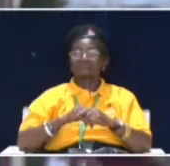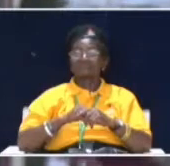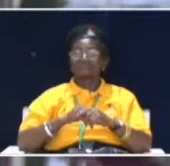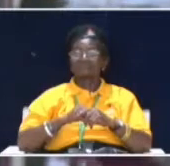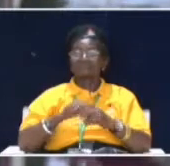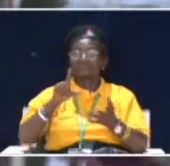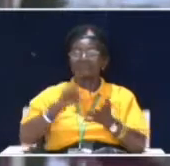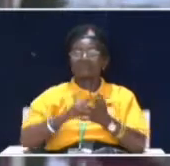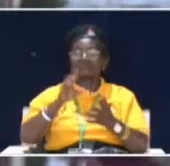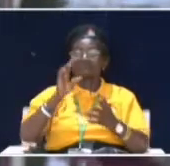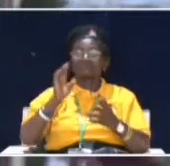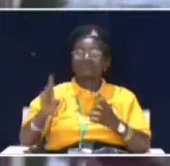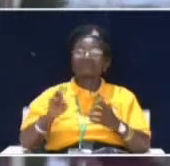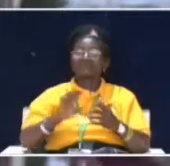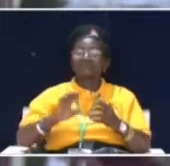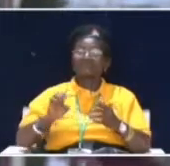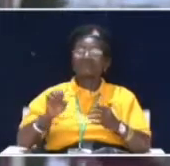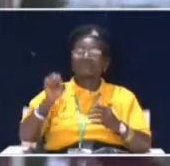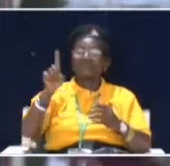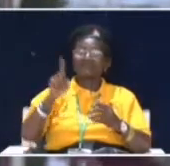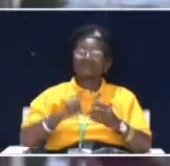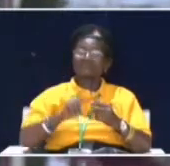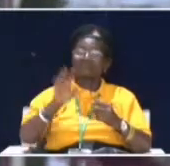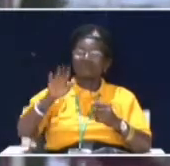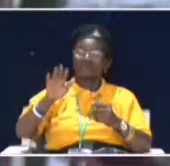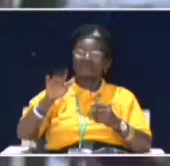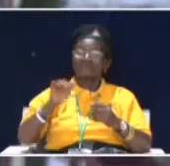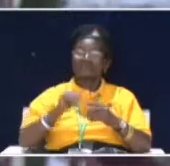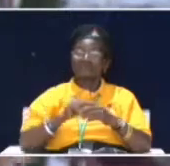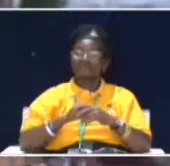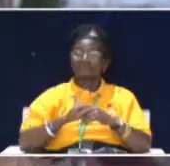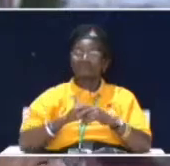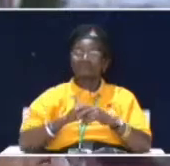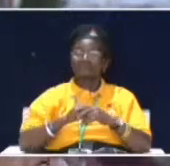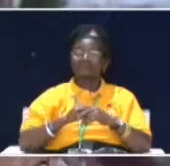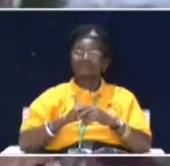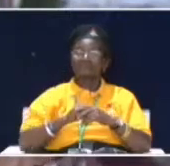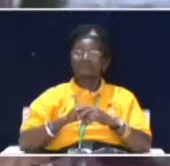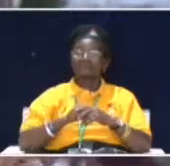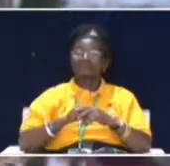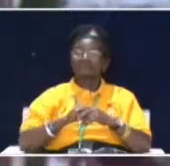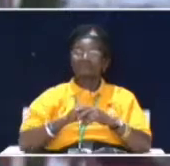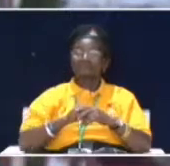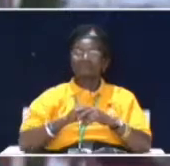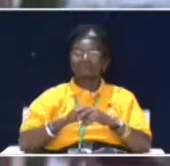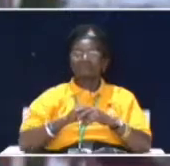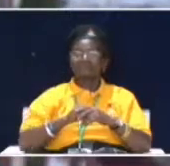Luke 7:11 to 15. Luke ori keje ese ikokanla si ikedogun.